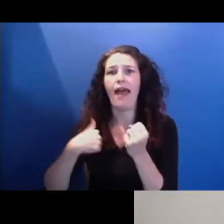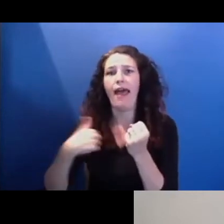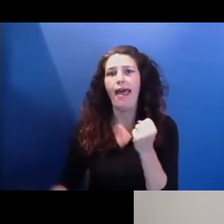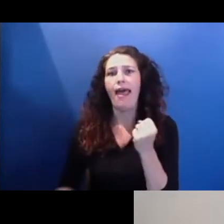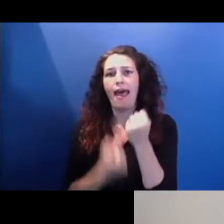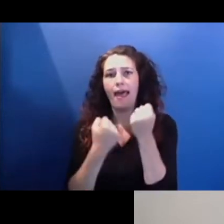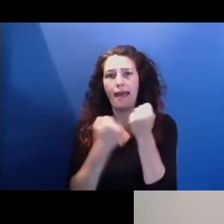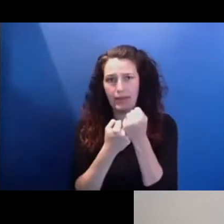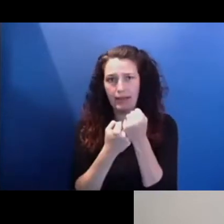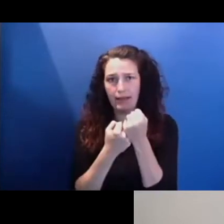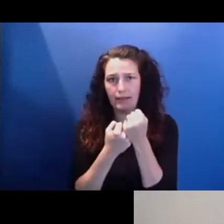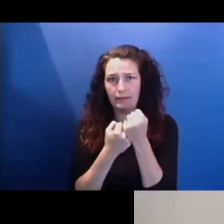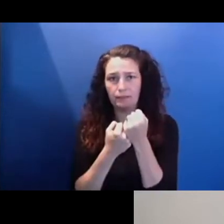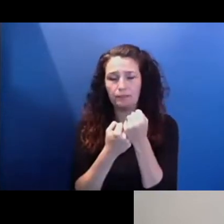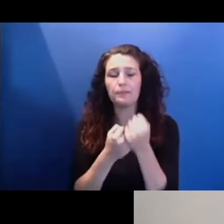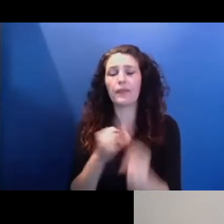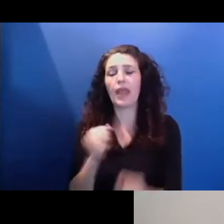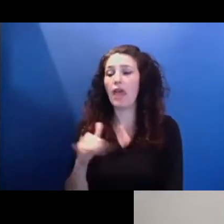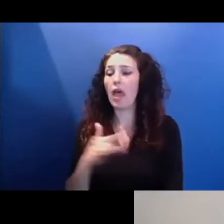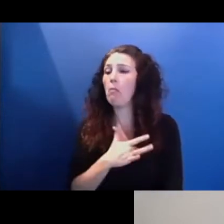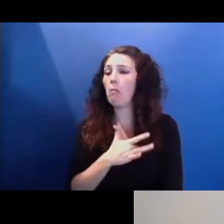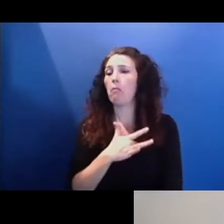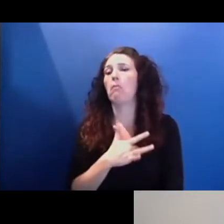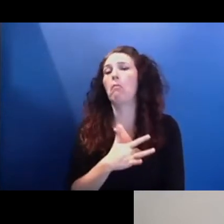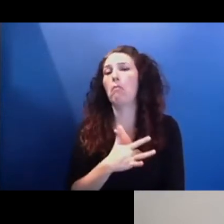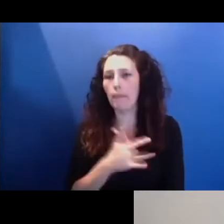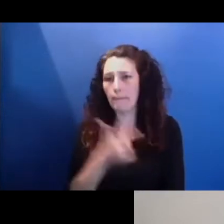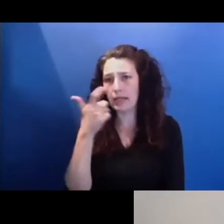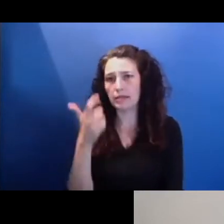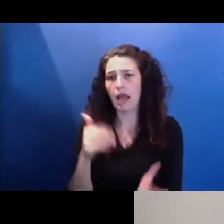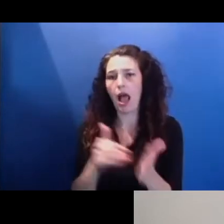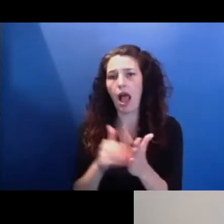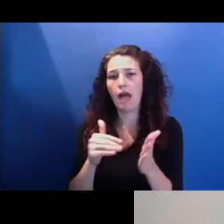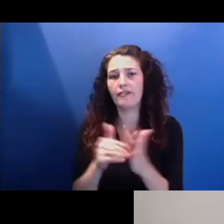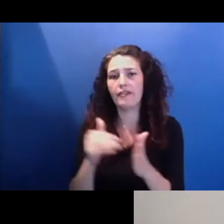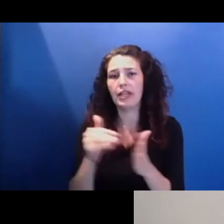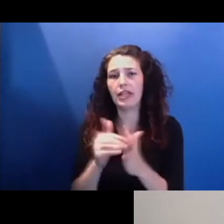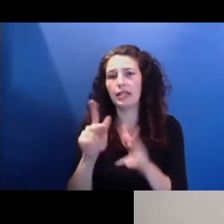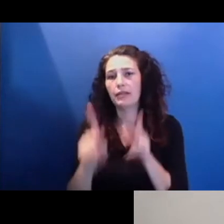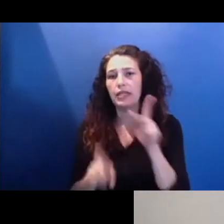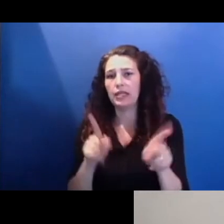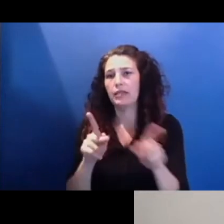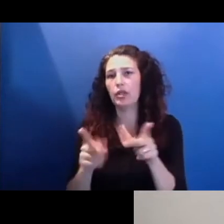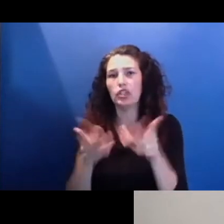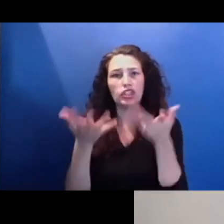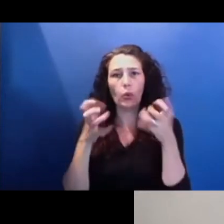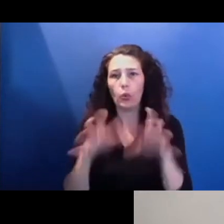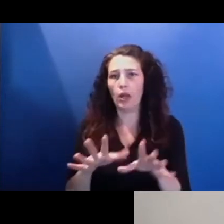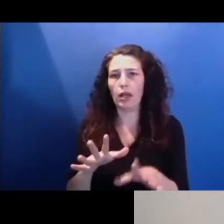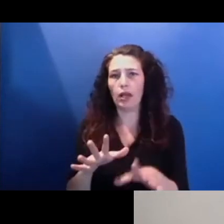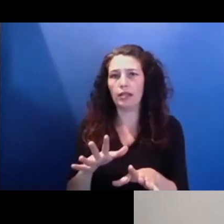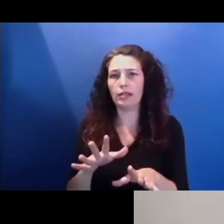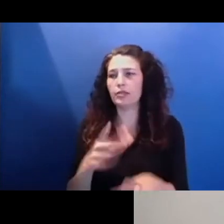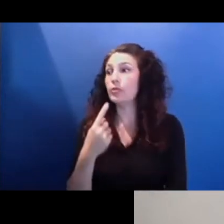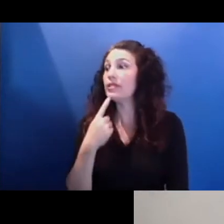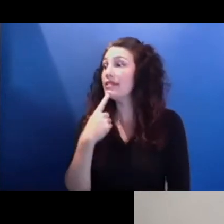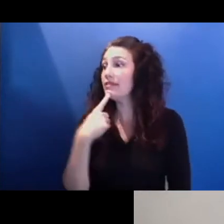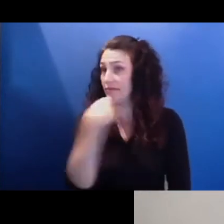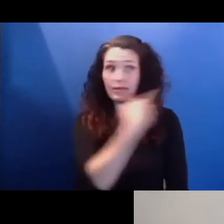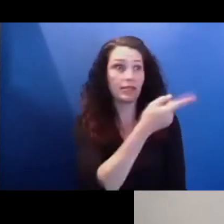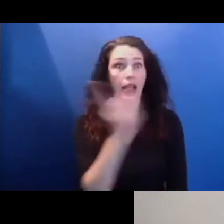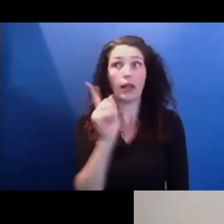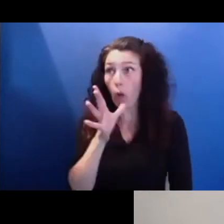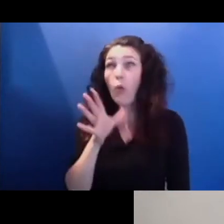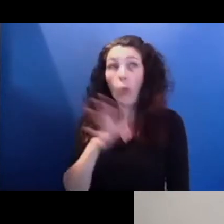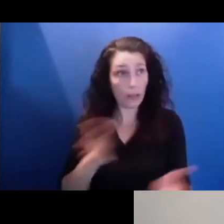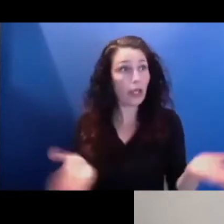me, because many times people don't want to tell women to speak up. And so he encouraged me. So that